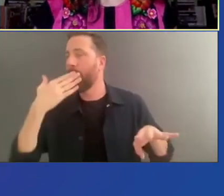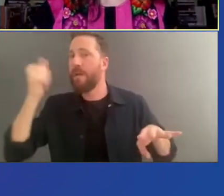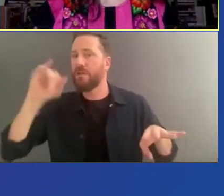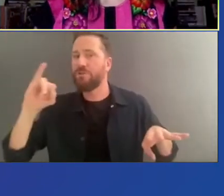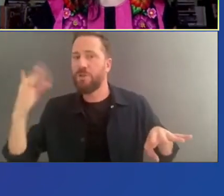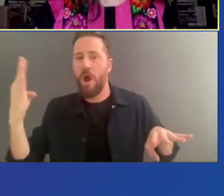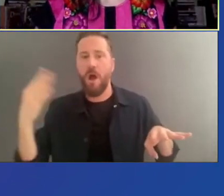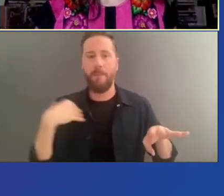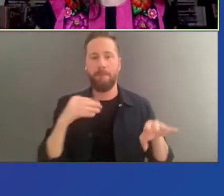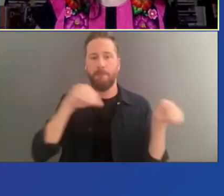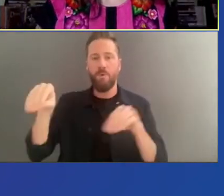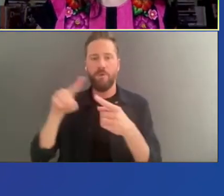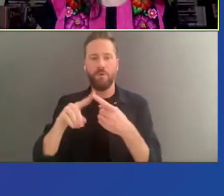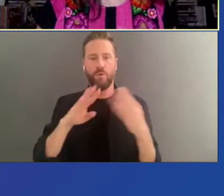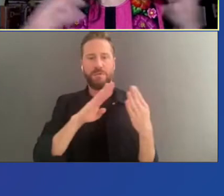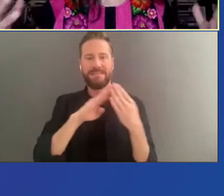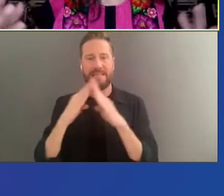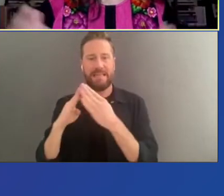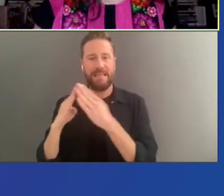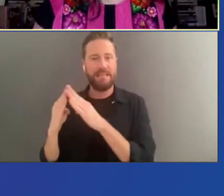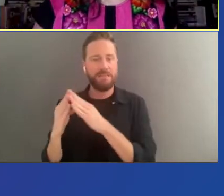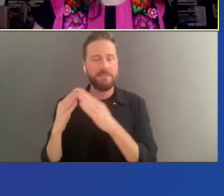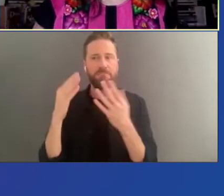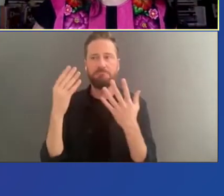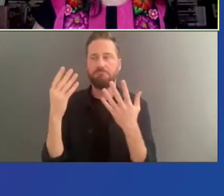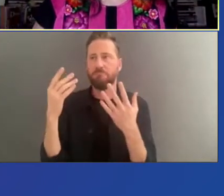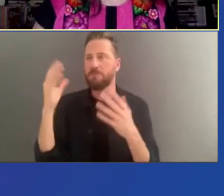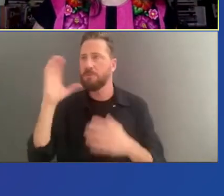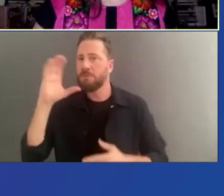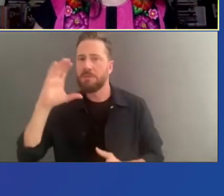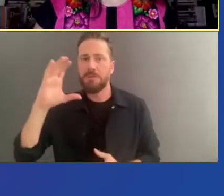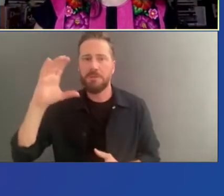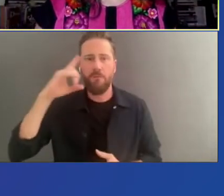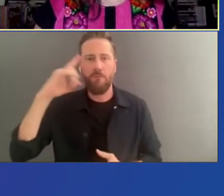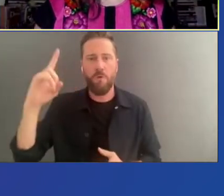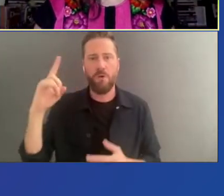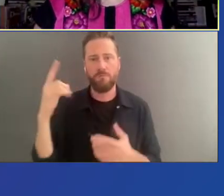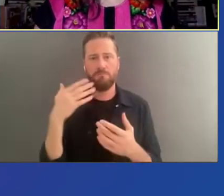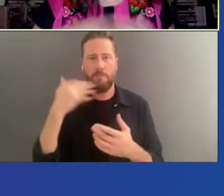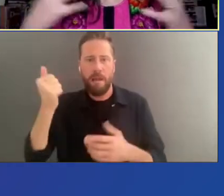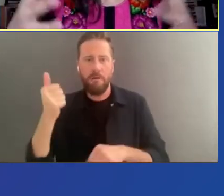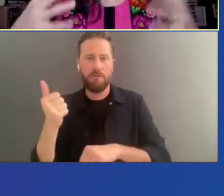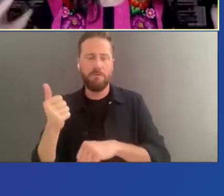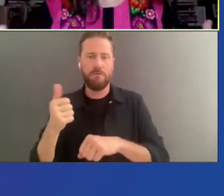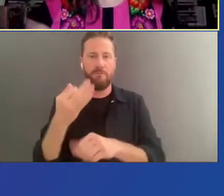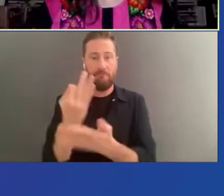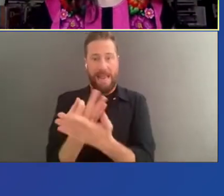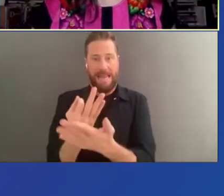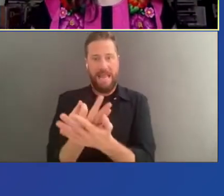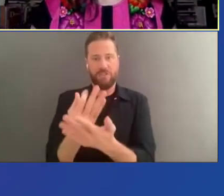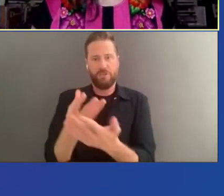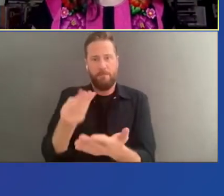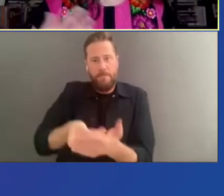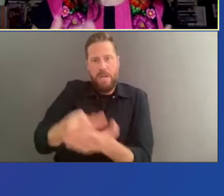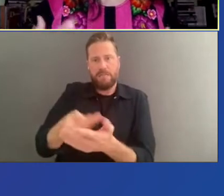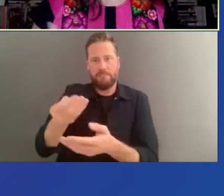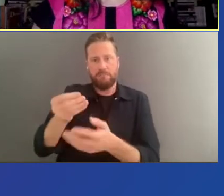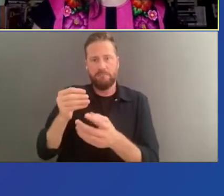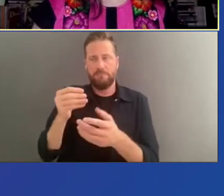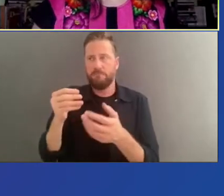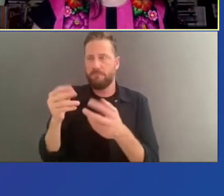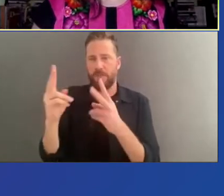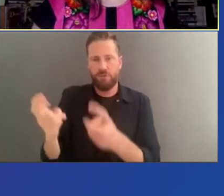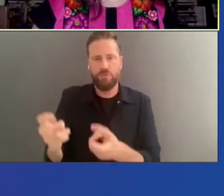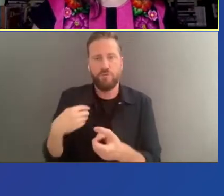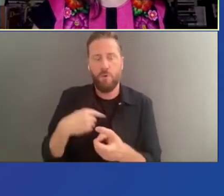cities, and for trying to look more, better financial situations. So the tradition was